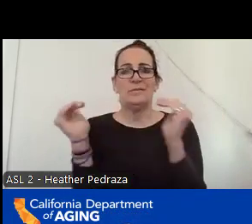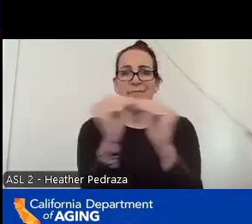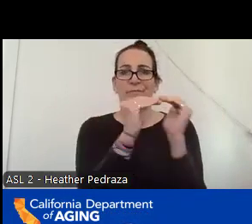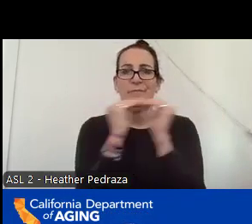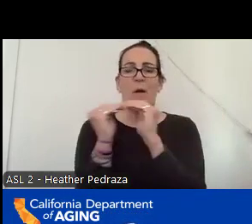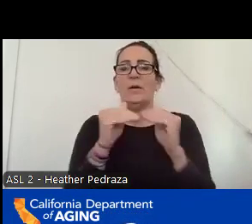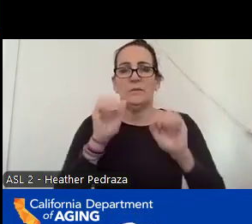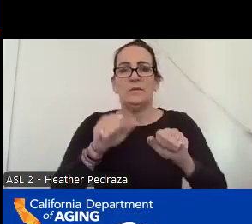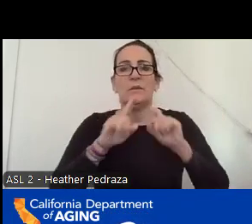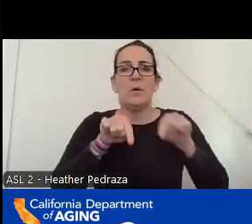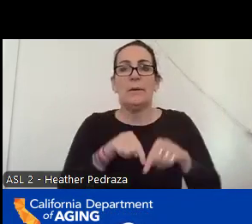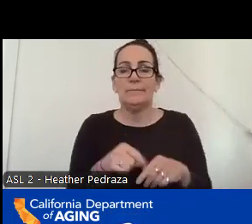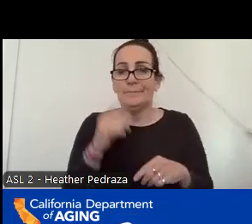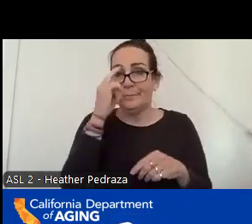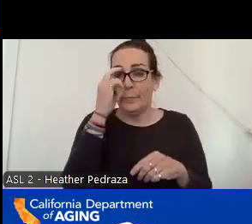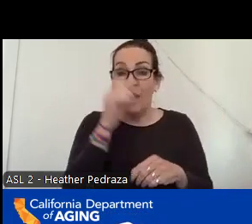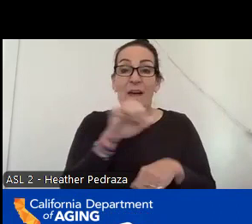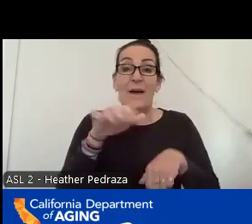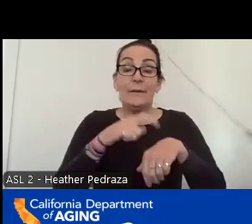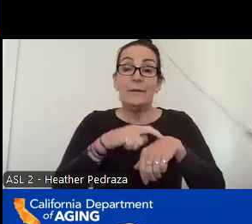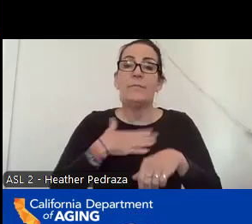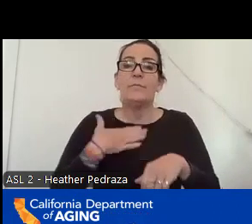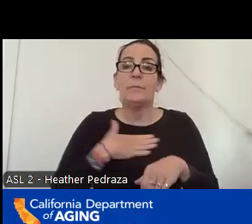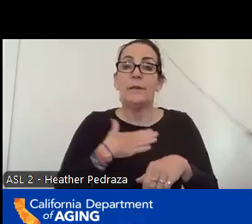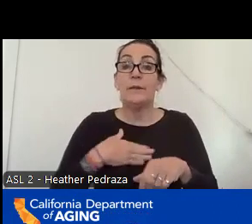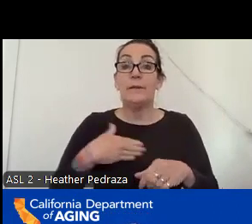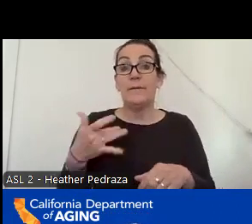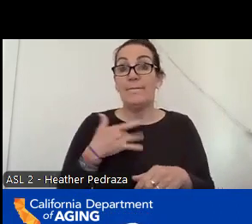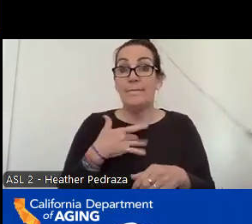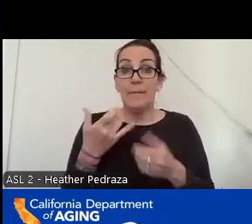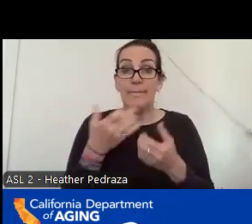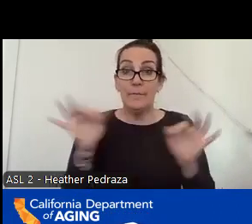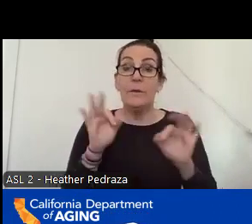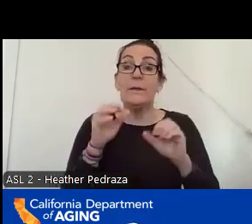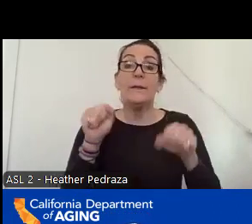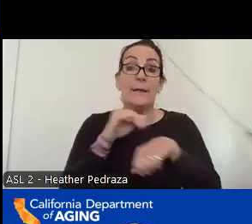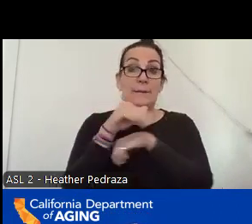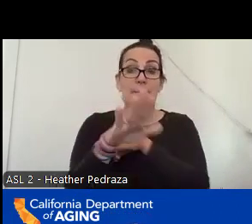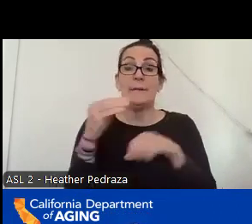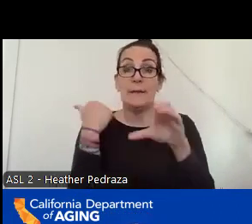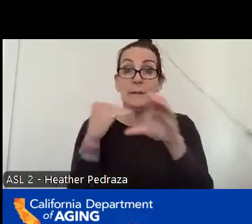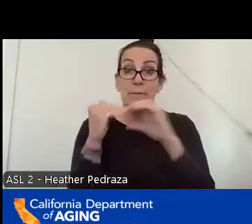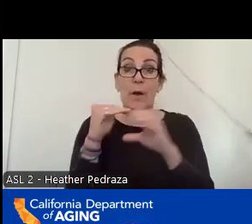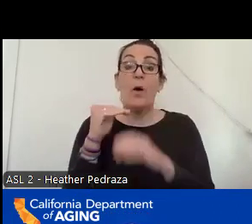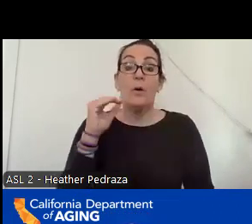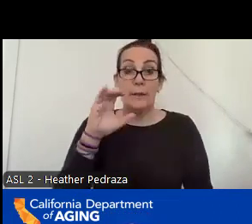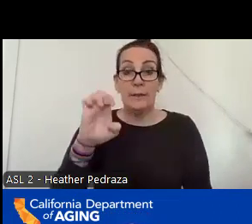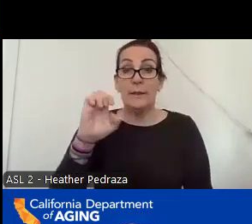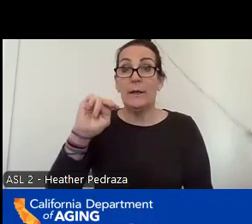And again, at any time, feel free to send your written comments to our Engage email box at engage,